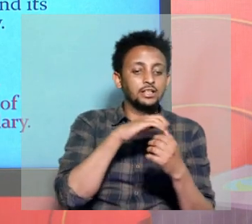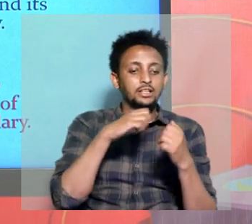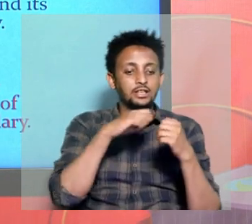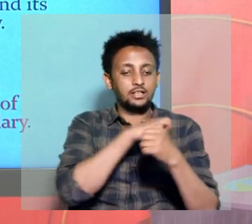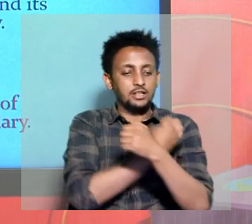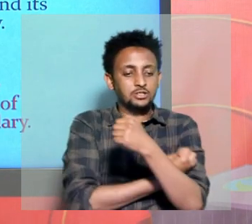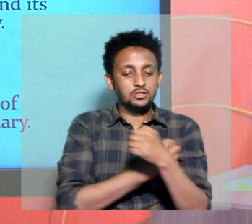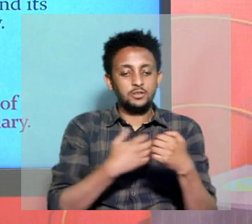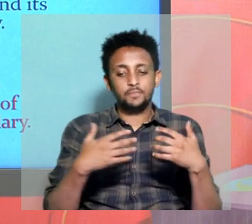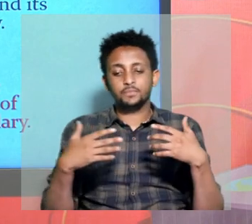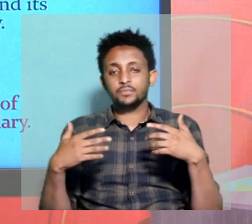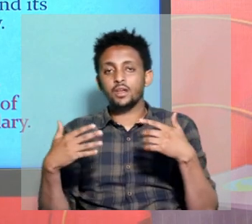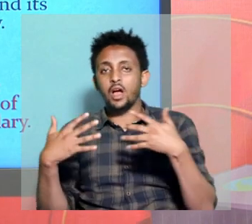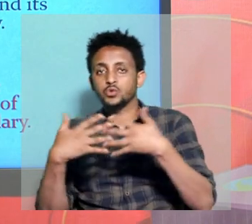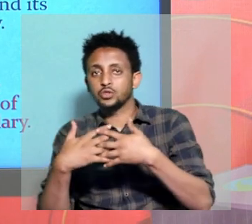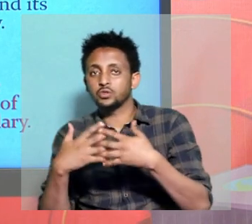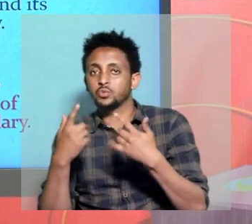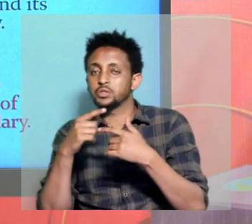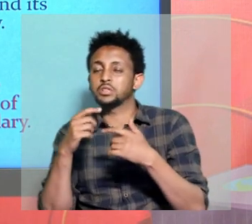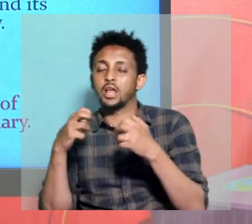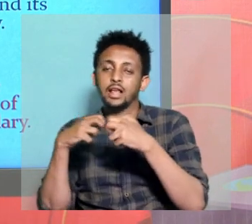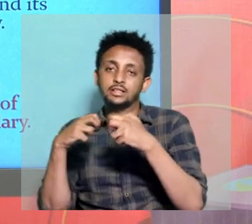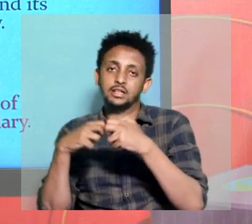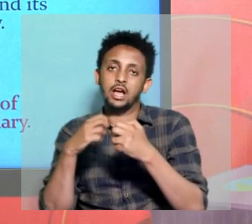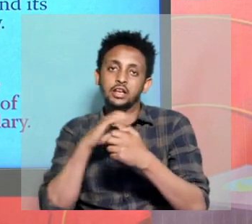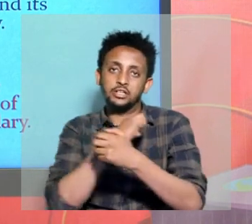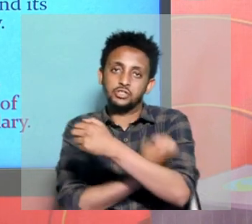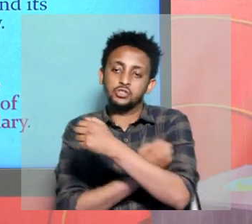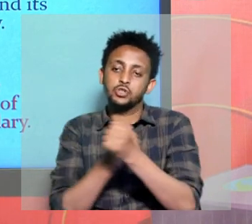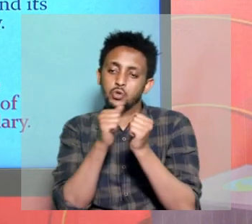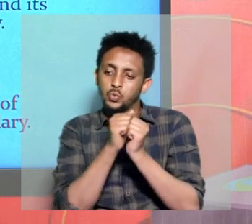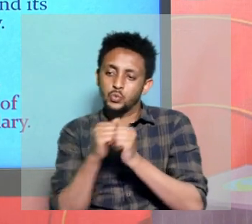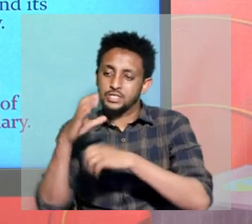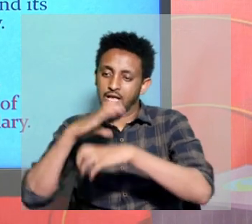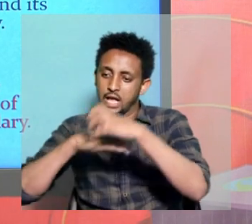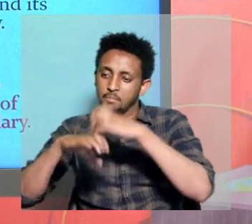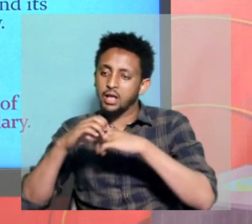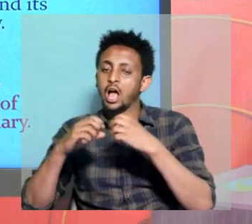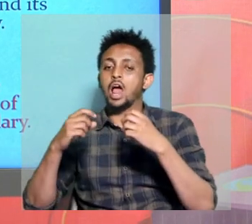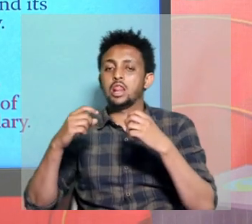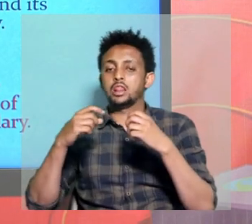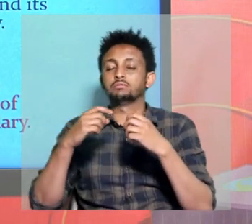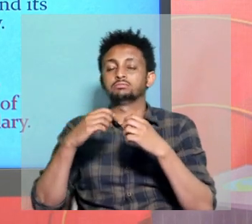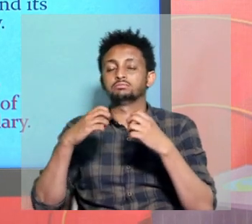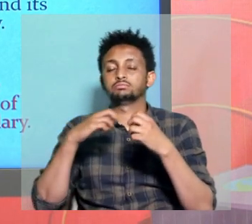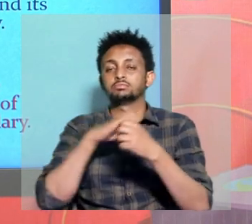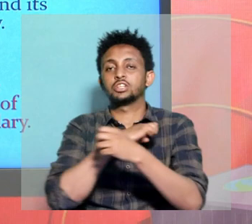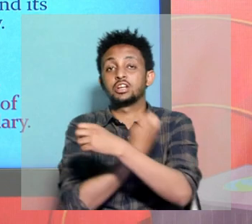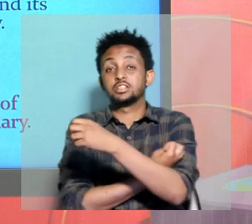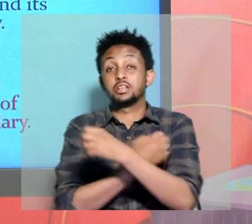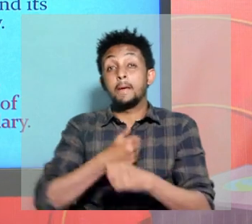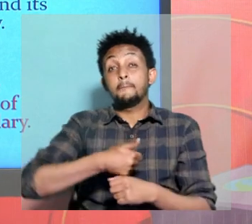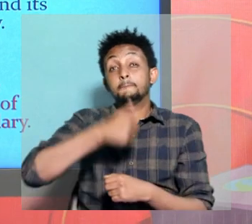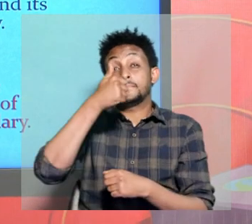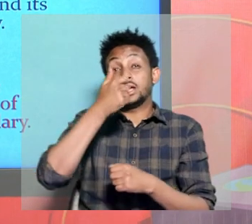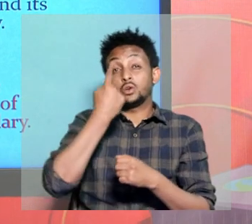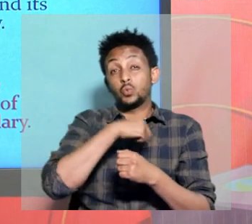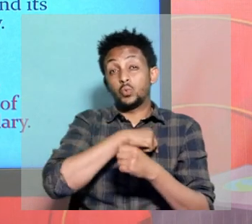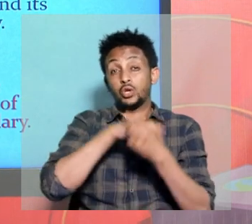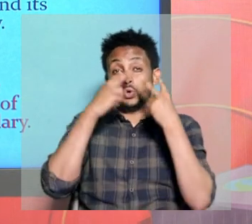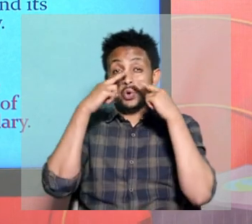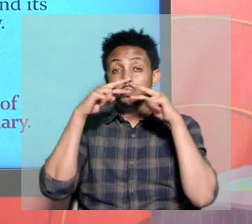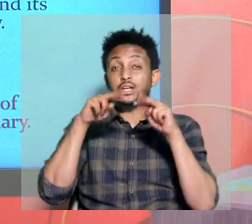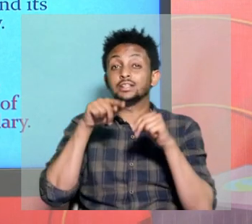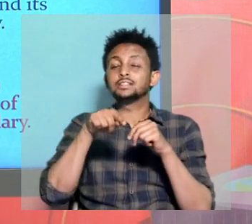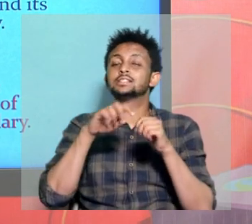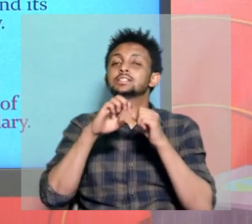with electrical energy, it might be associated with chemical, nuclear, and so on. But mainly we concern